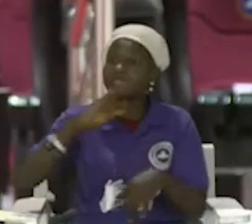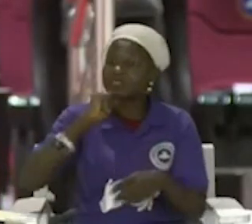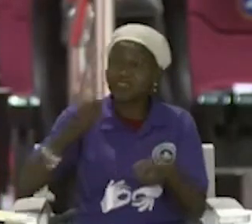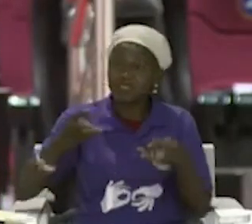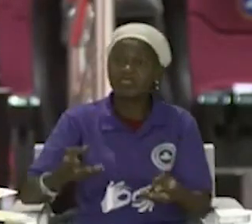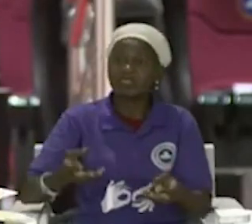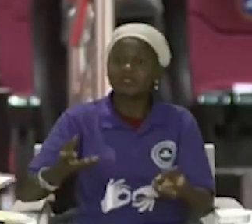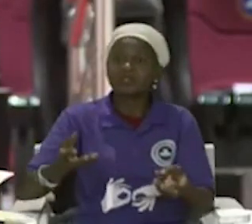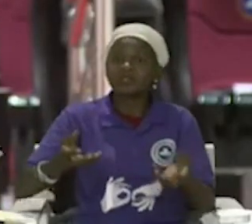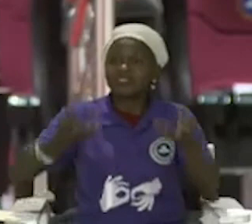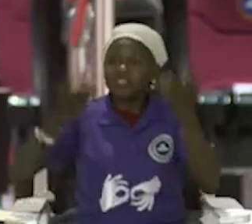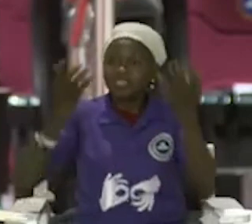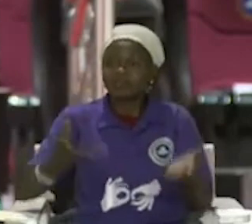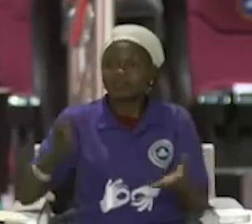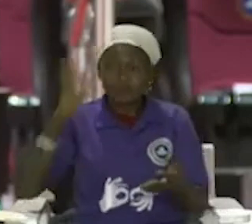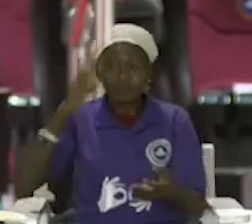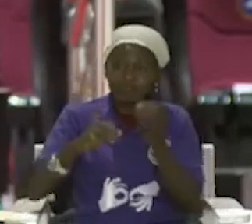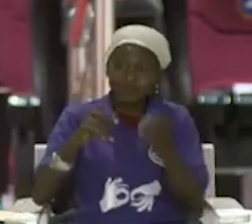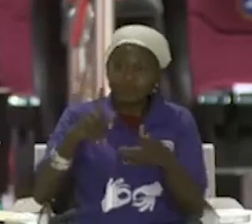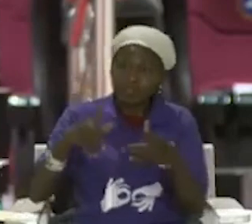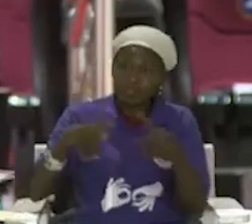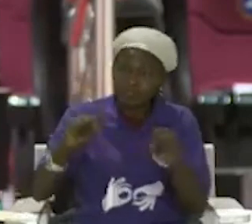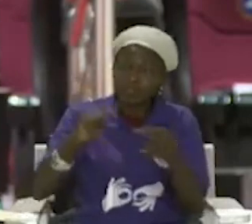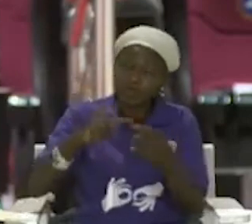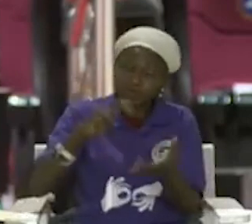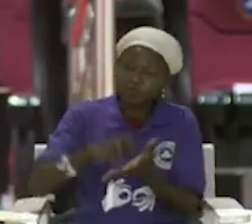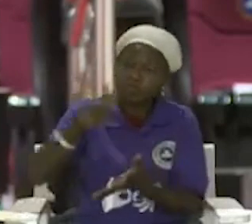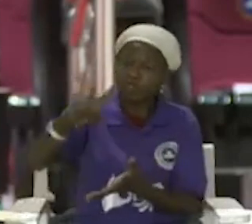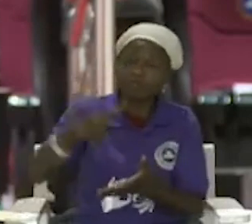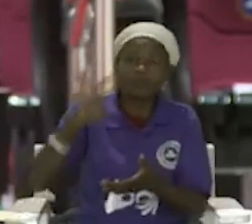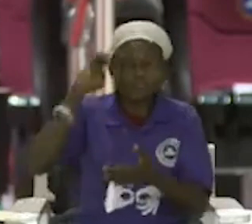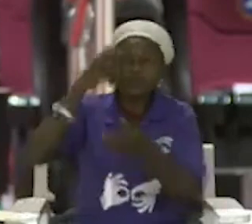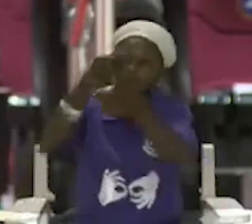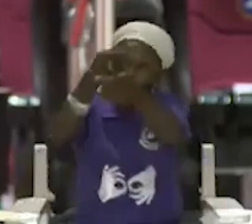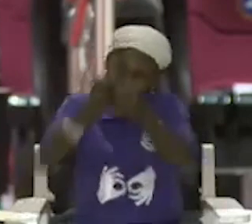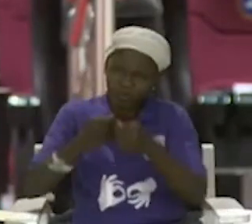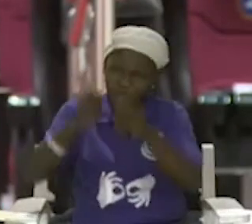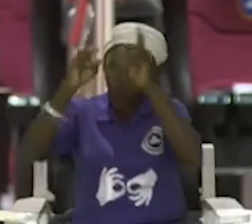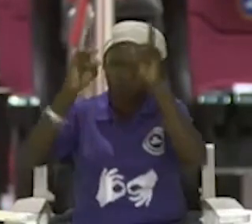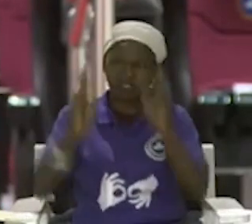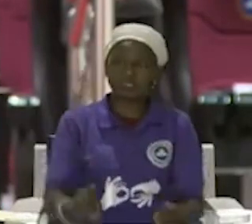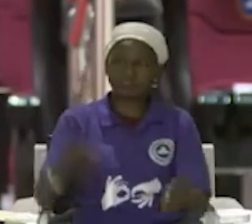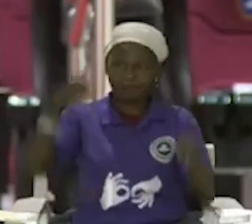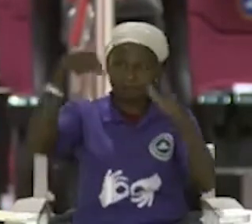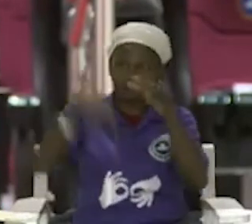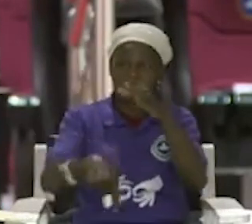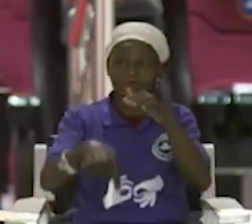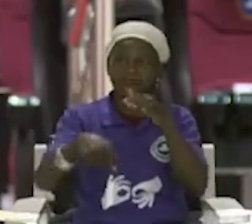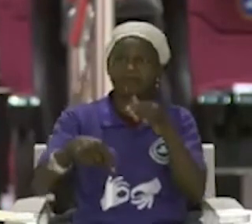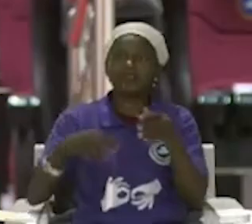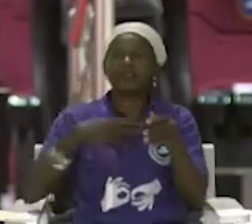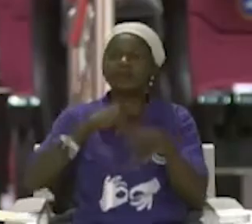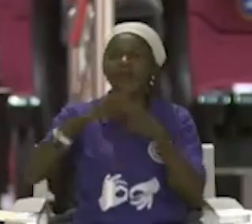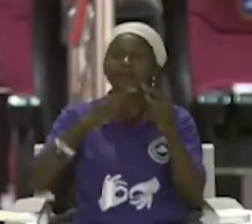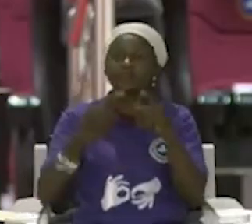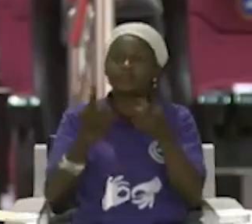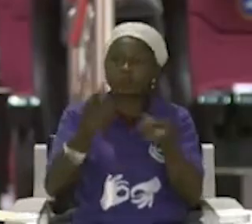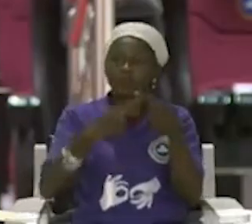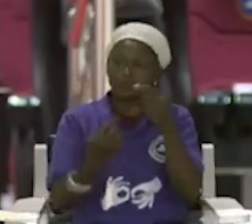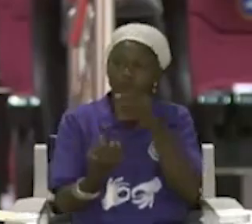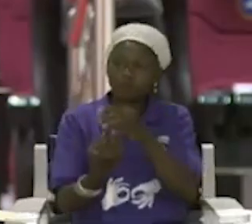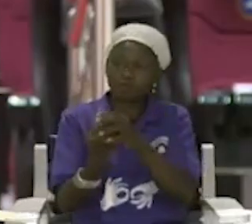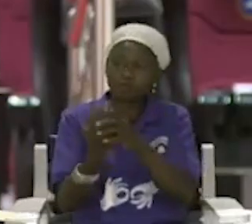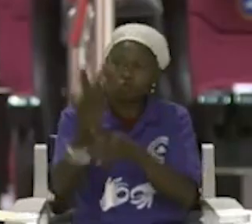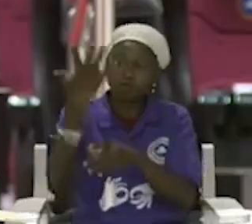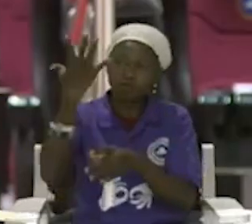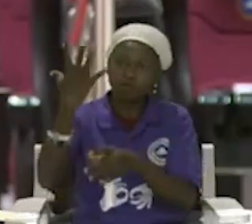Gravity will see to it, try to jump, it will bring you down. But when it comes to growth, there